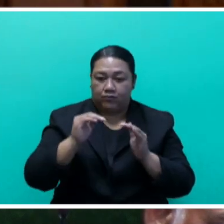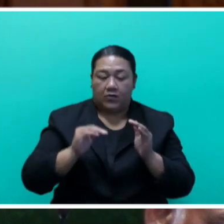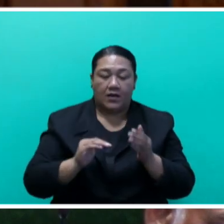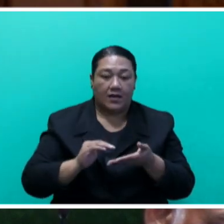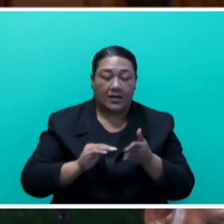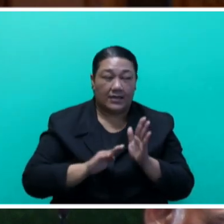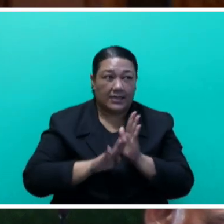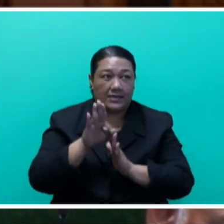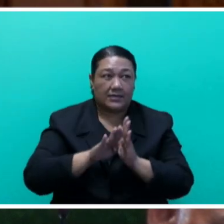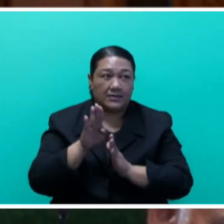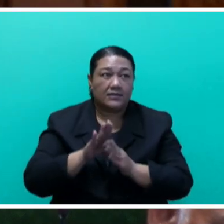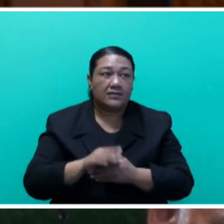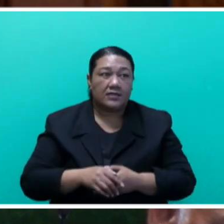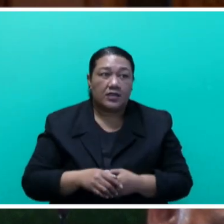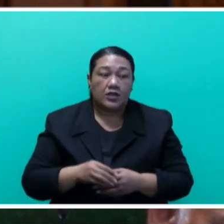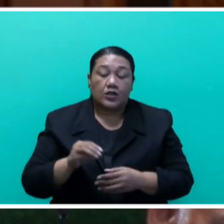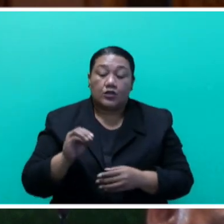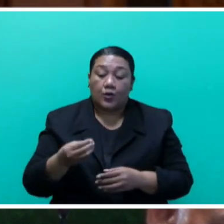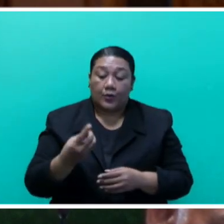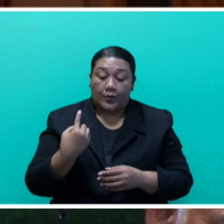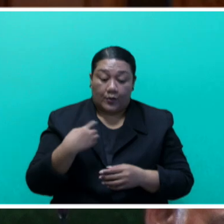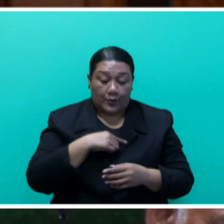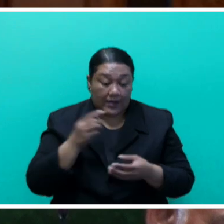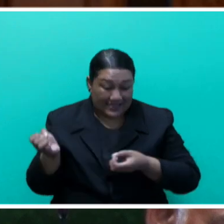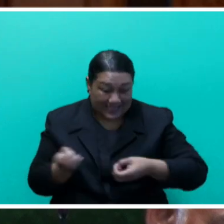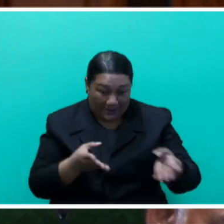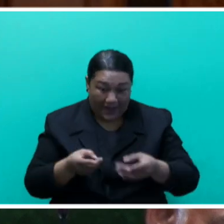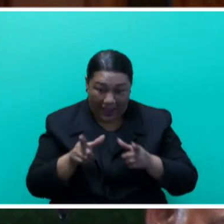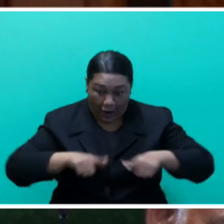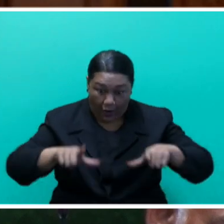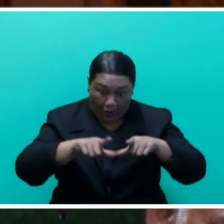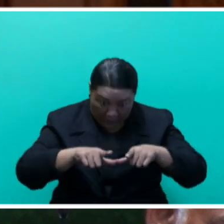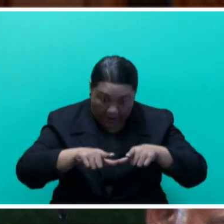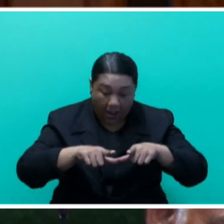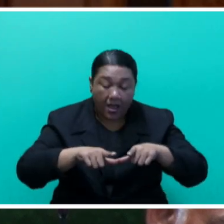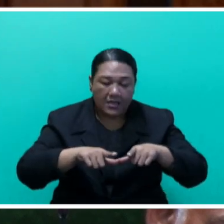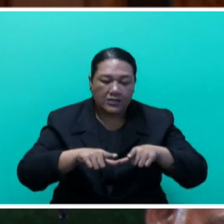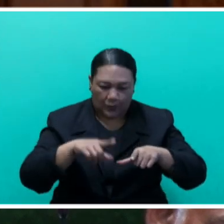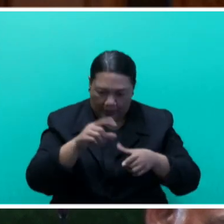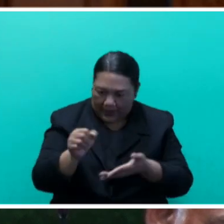so that they start buying local products before we can even think about exporting.